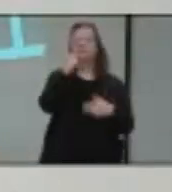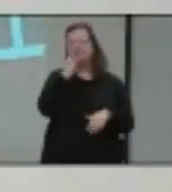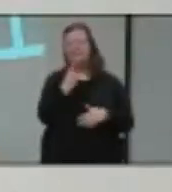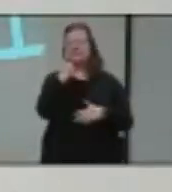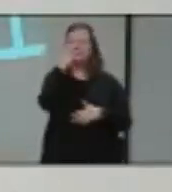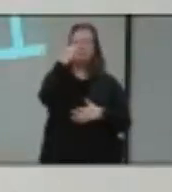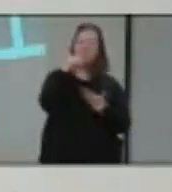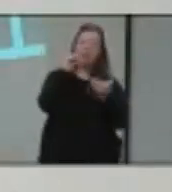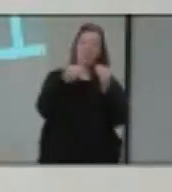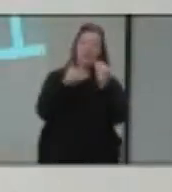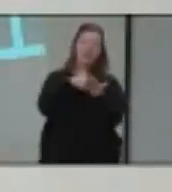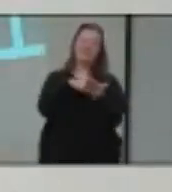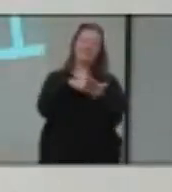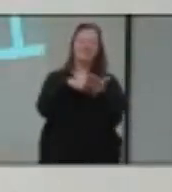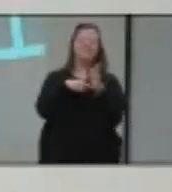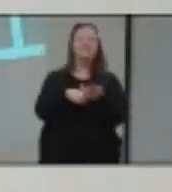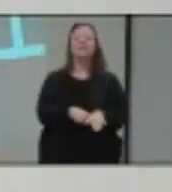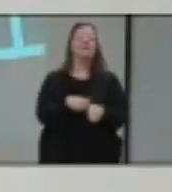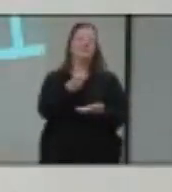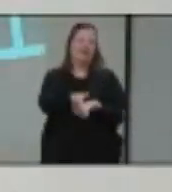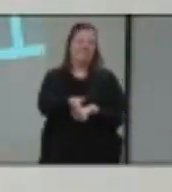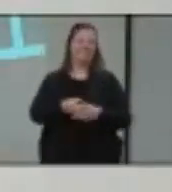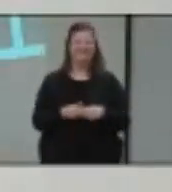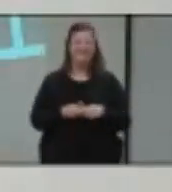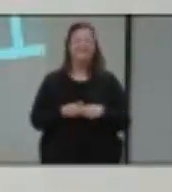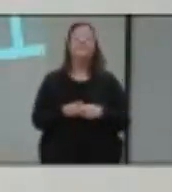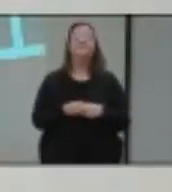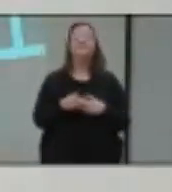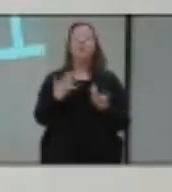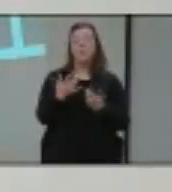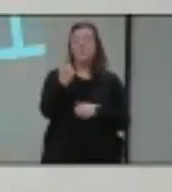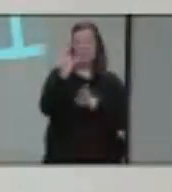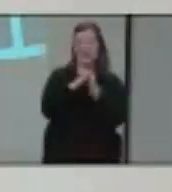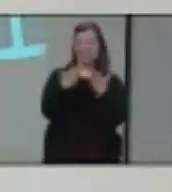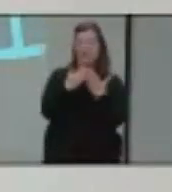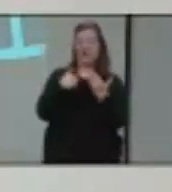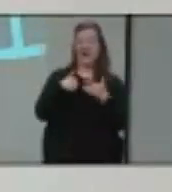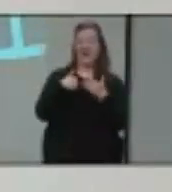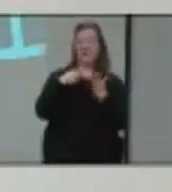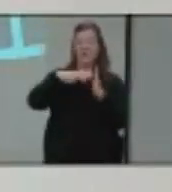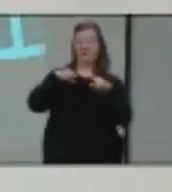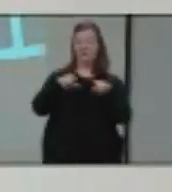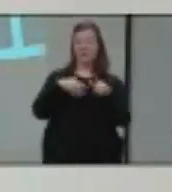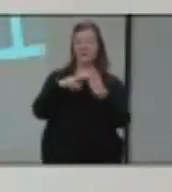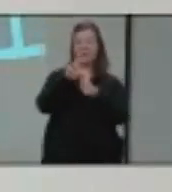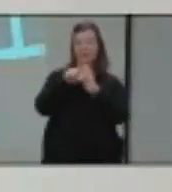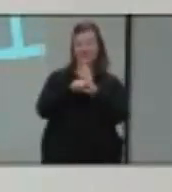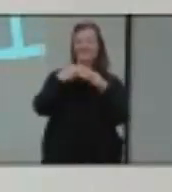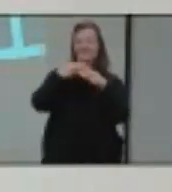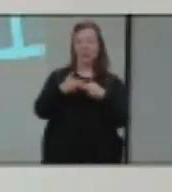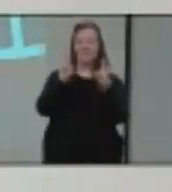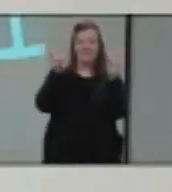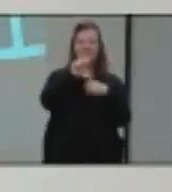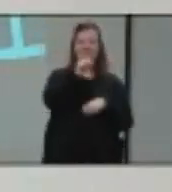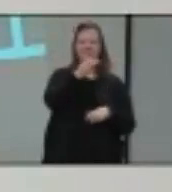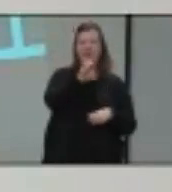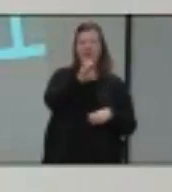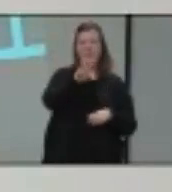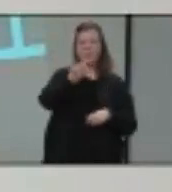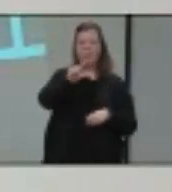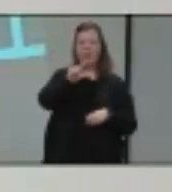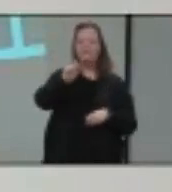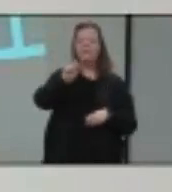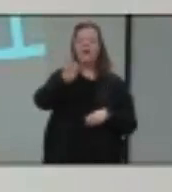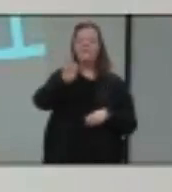or whatever, and stopping. So there was a book that I read in my undergrad called The Wall of Silence, and it was written